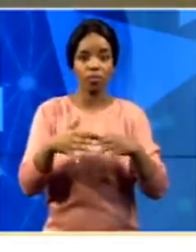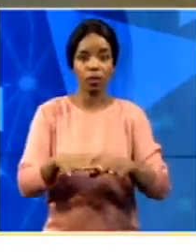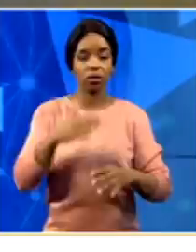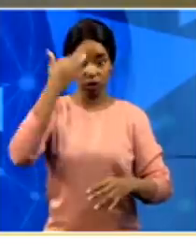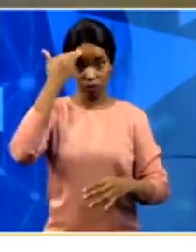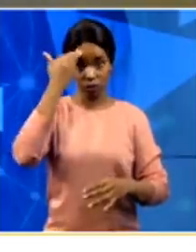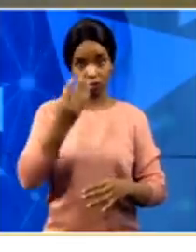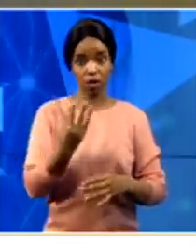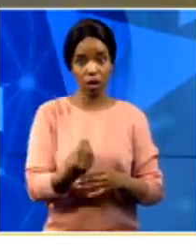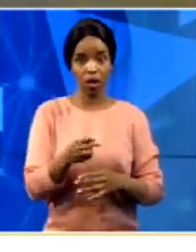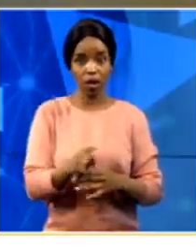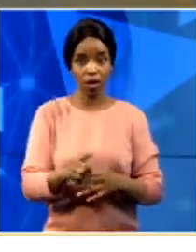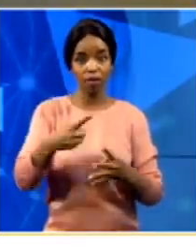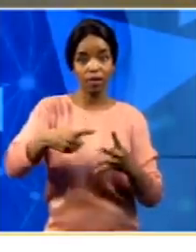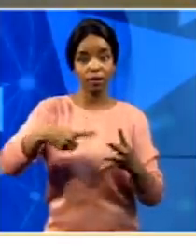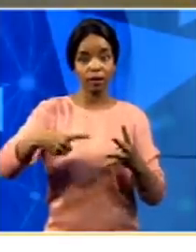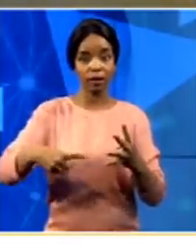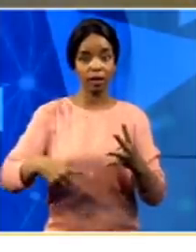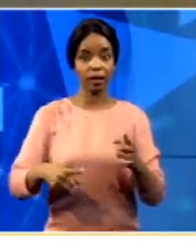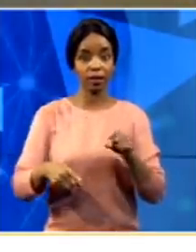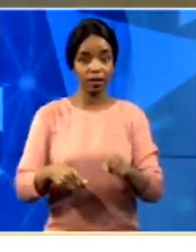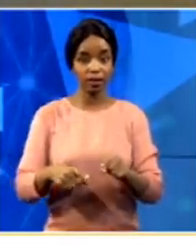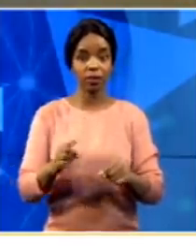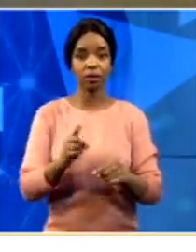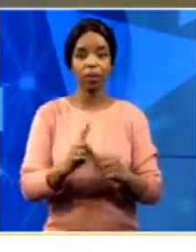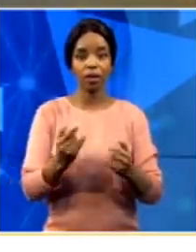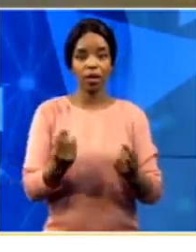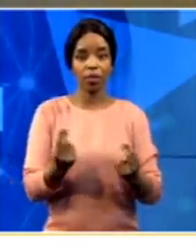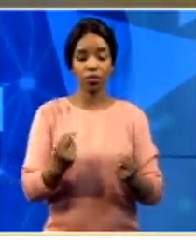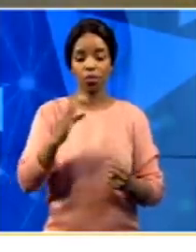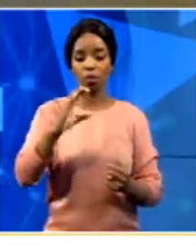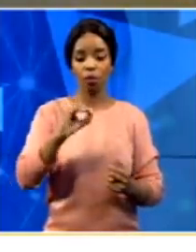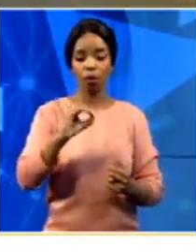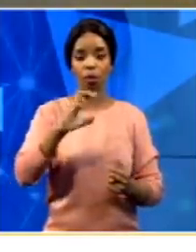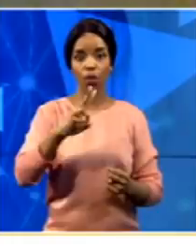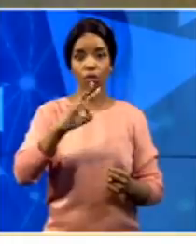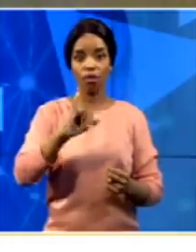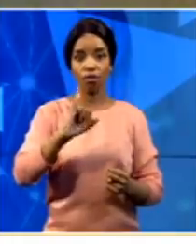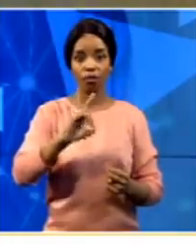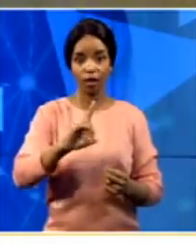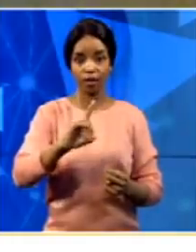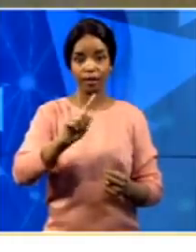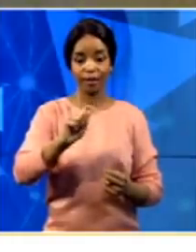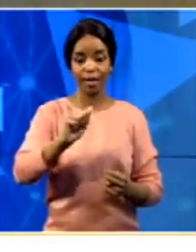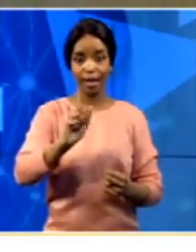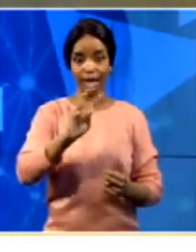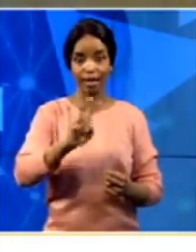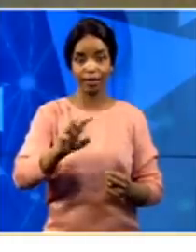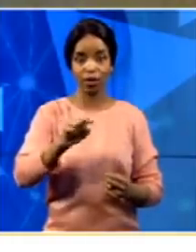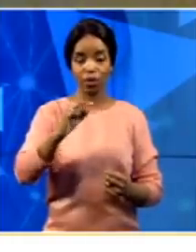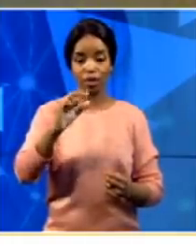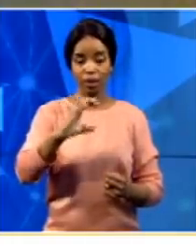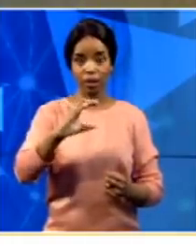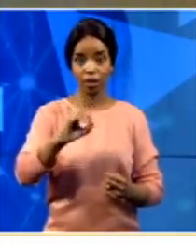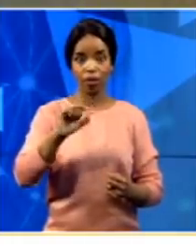details to this once it is launched, but it's covidters.co.za, and that is going to be from tomorrow. That's going to be the new website people